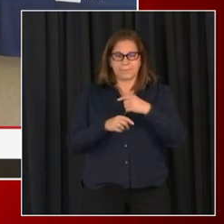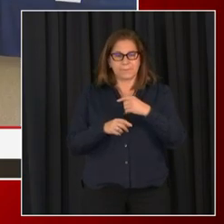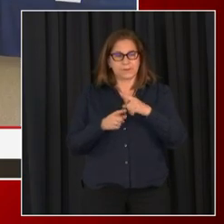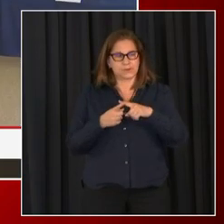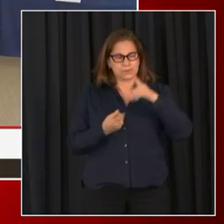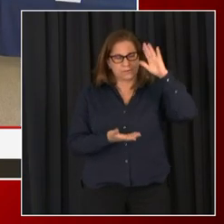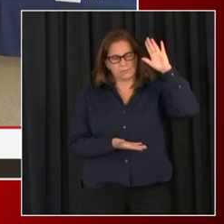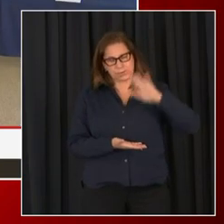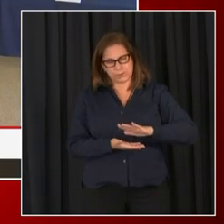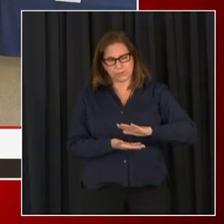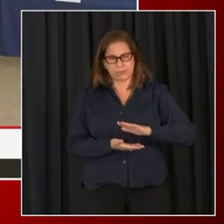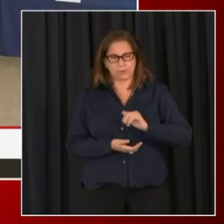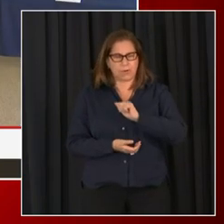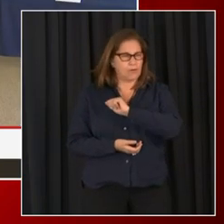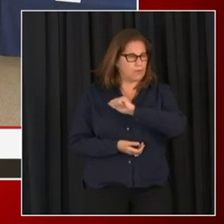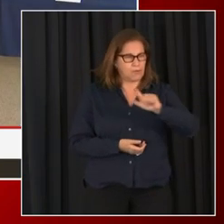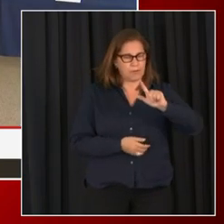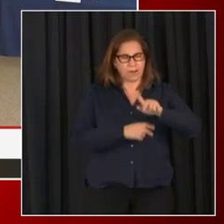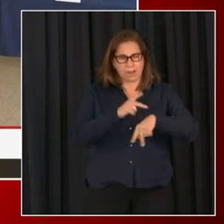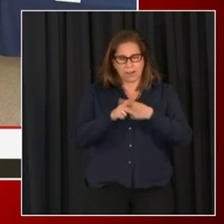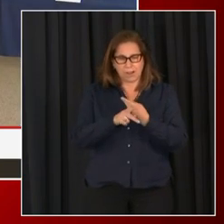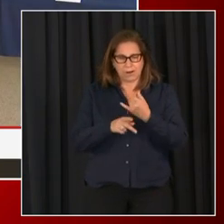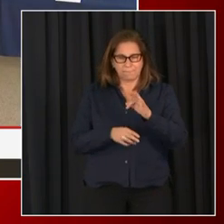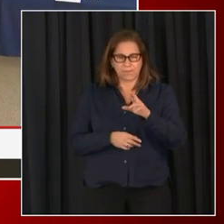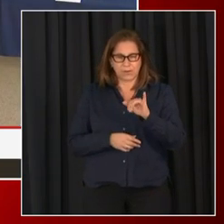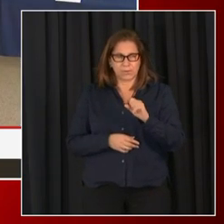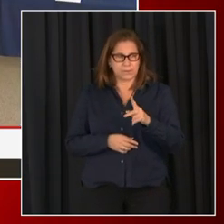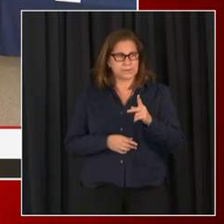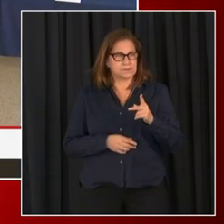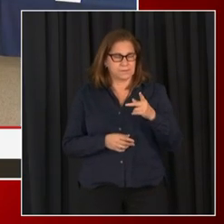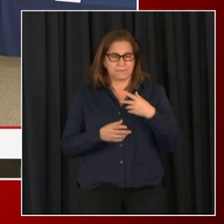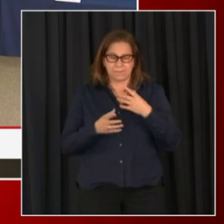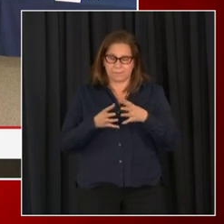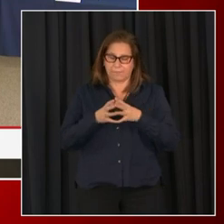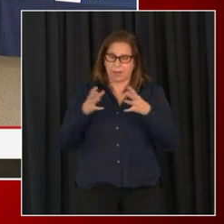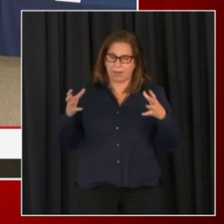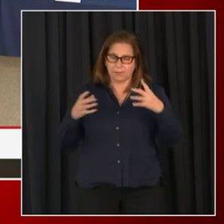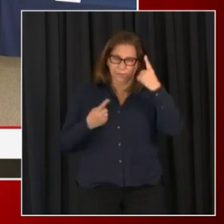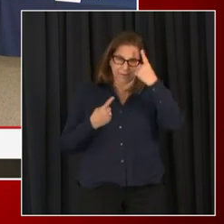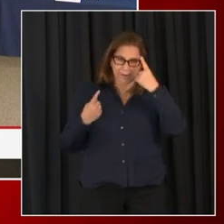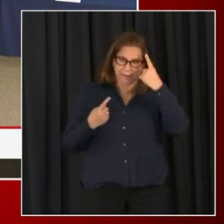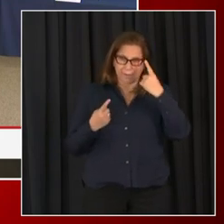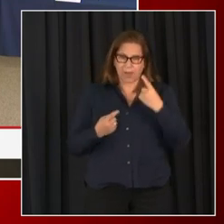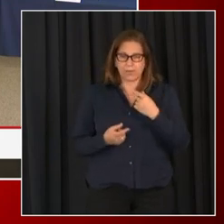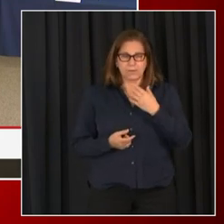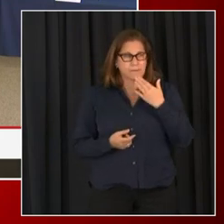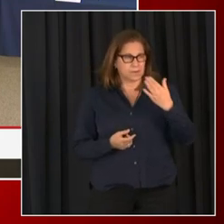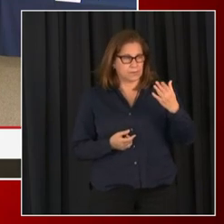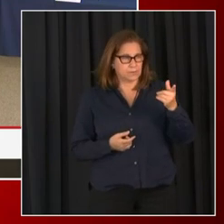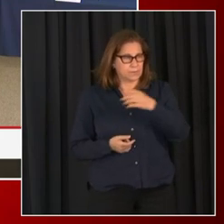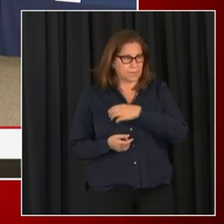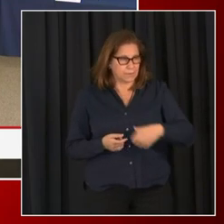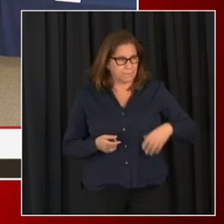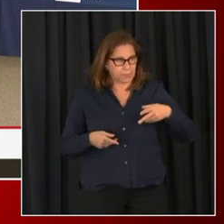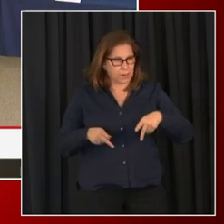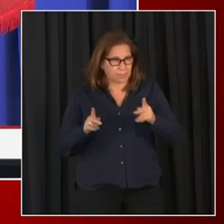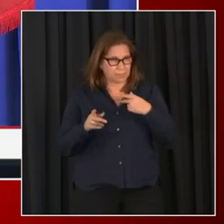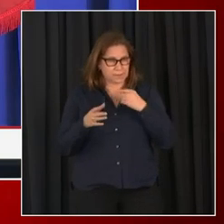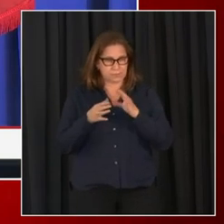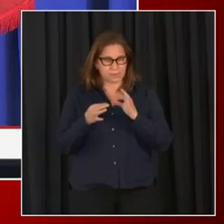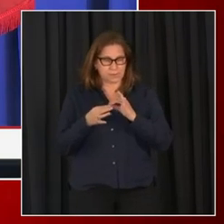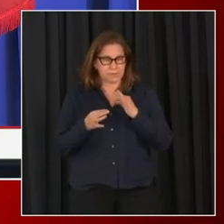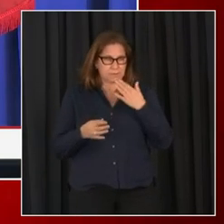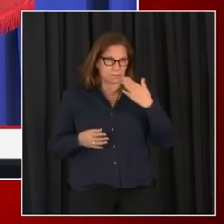a lot to digest, but all very good information that we are gleaning from